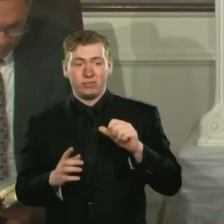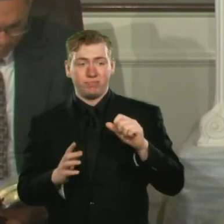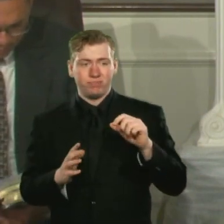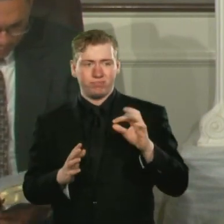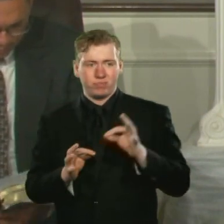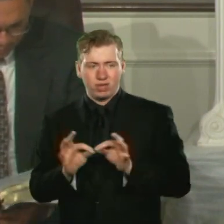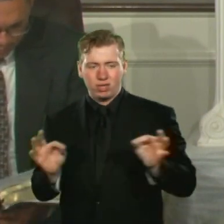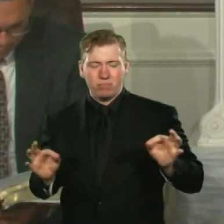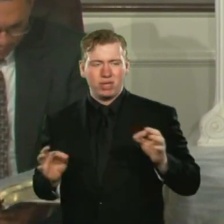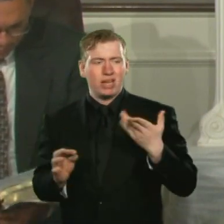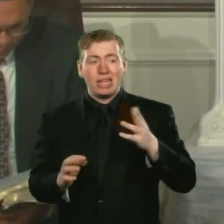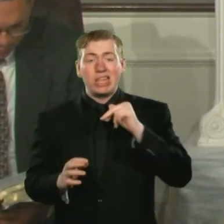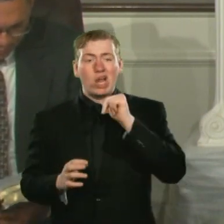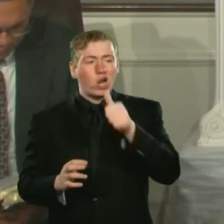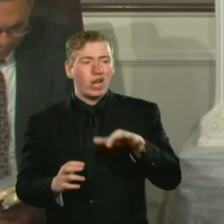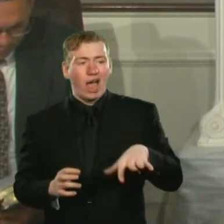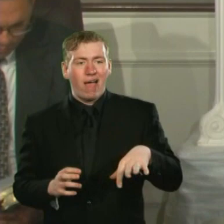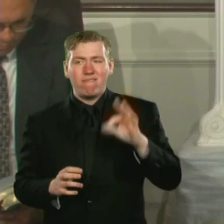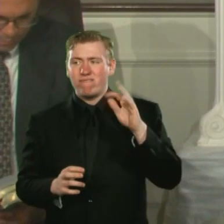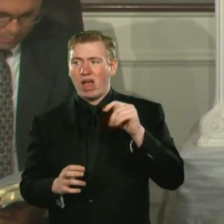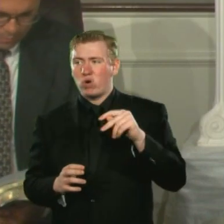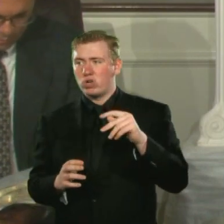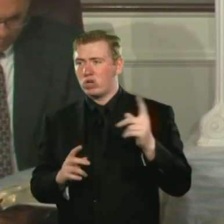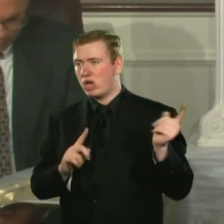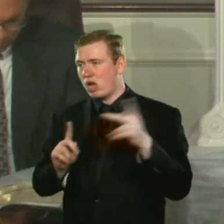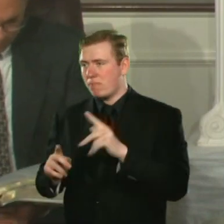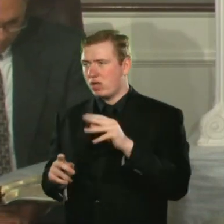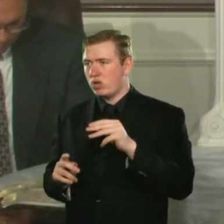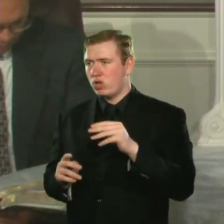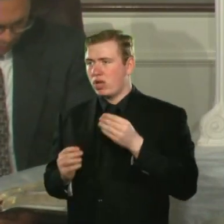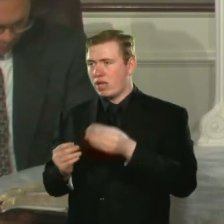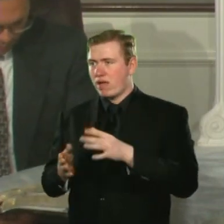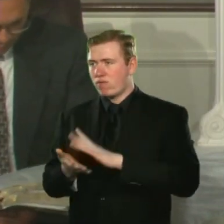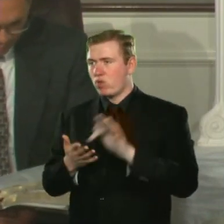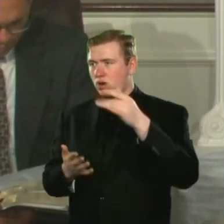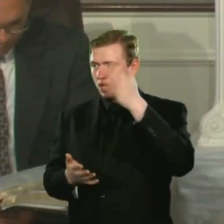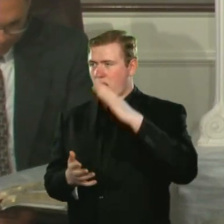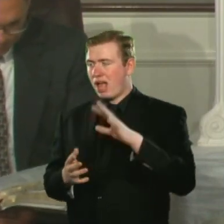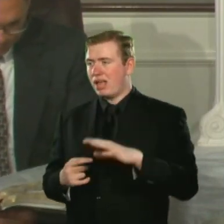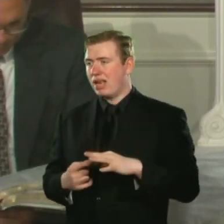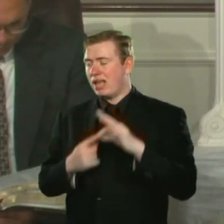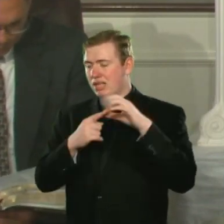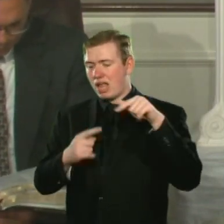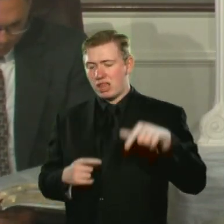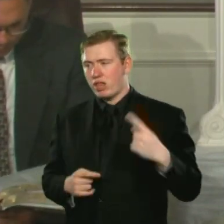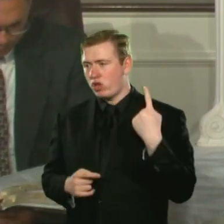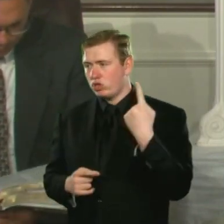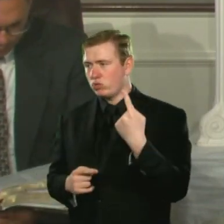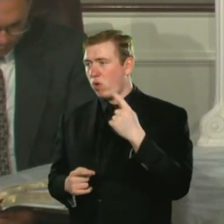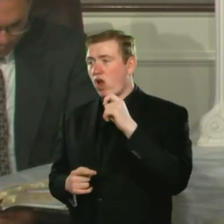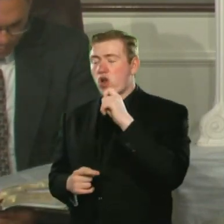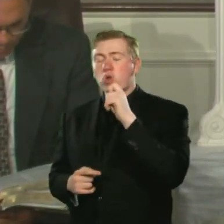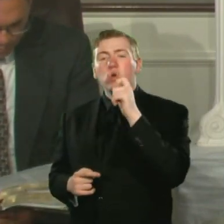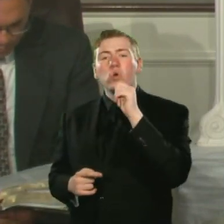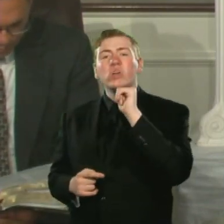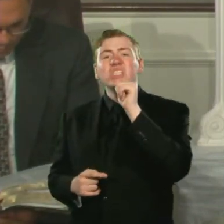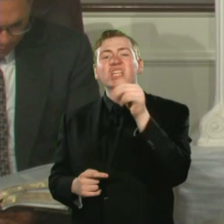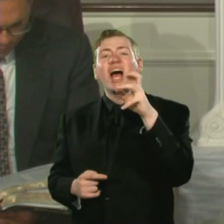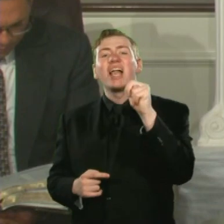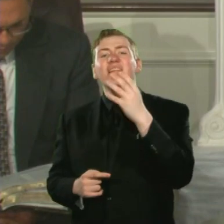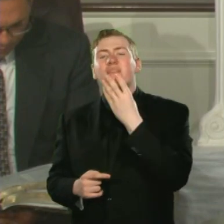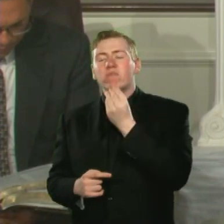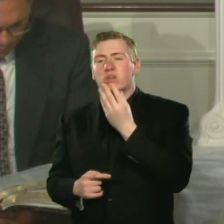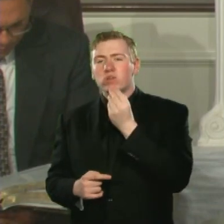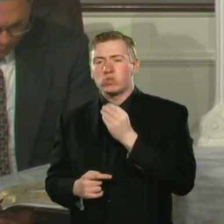There are not found that return to give glory to God, save this stranger, this guy who's not even... He's not even